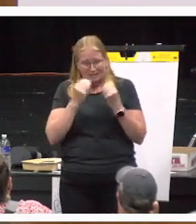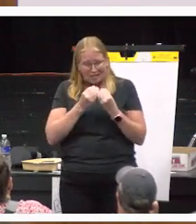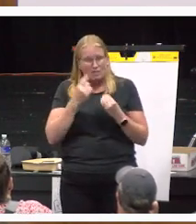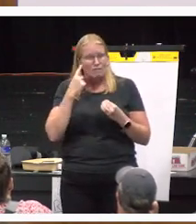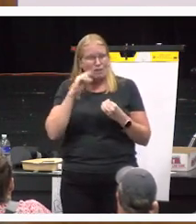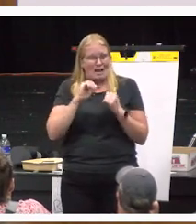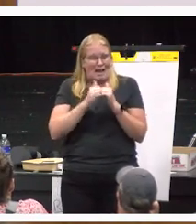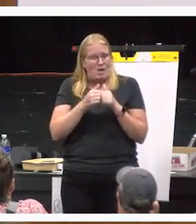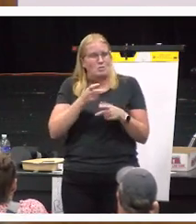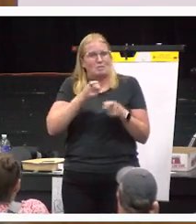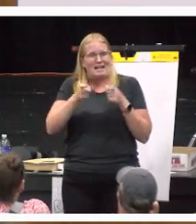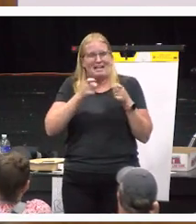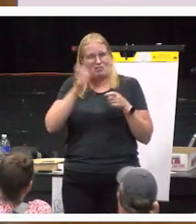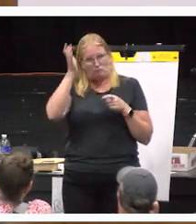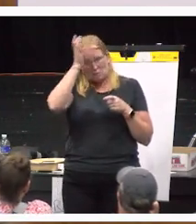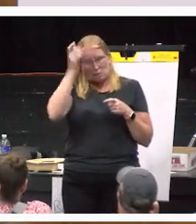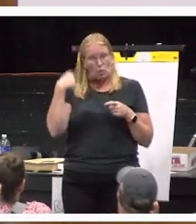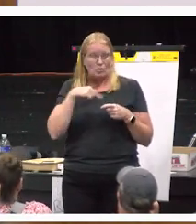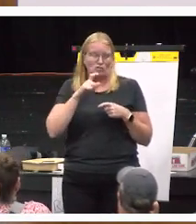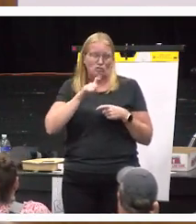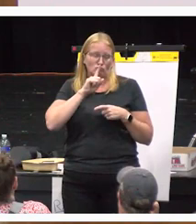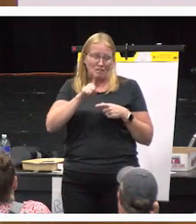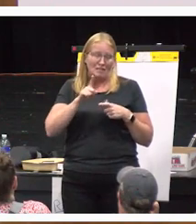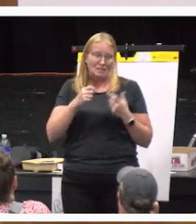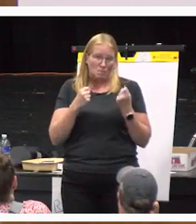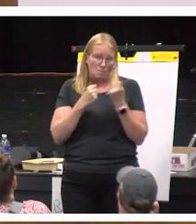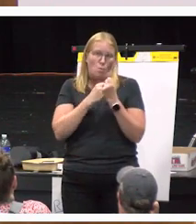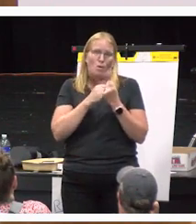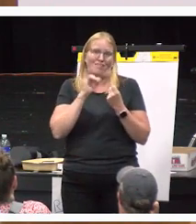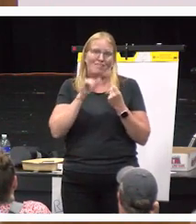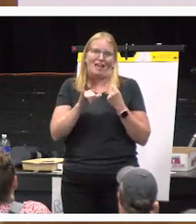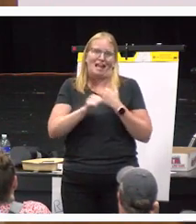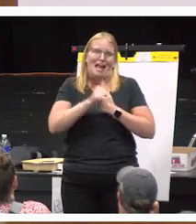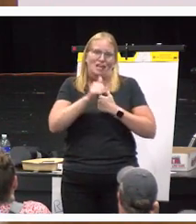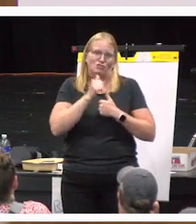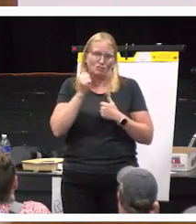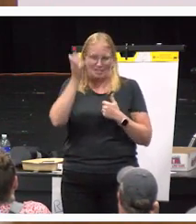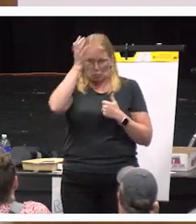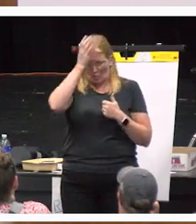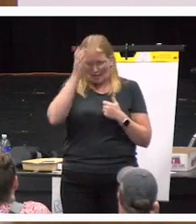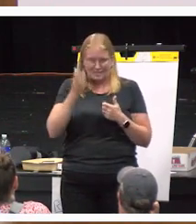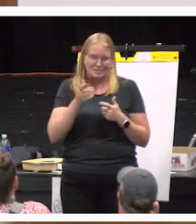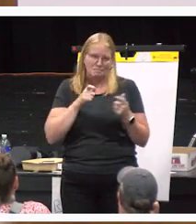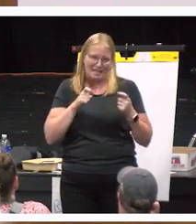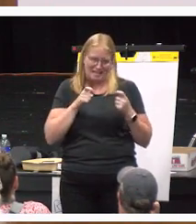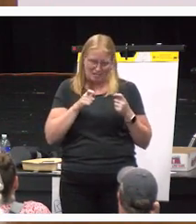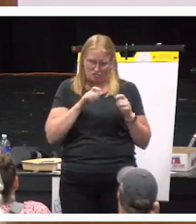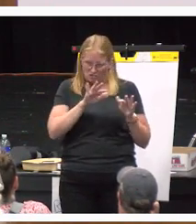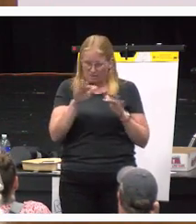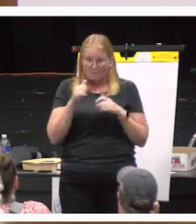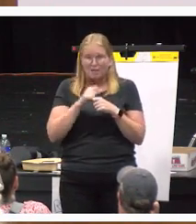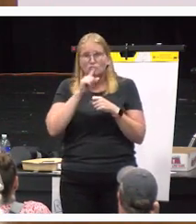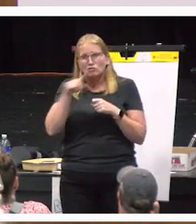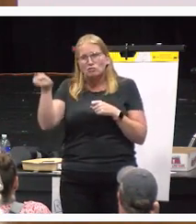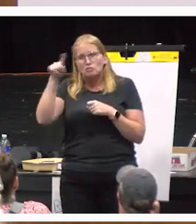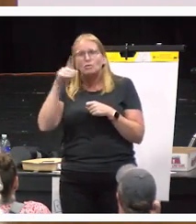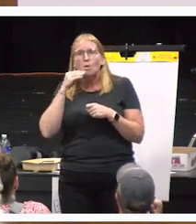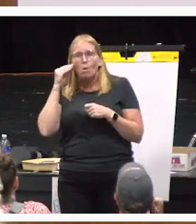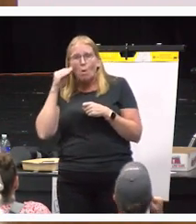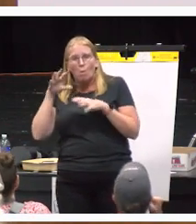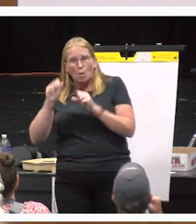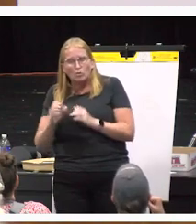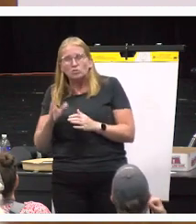Montpelier should actively support the hazardous waste mitigation in the region and promote outreach efforts to homeowners, informing them